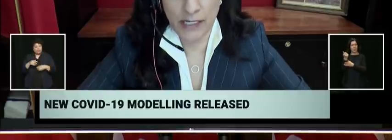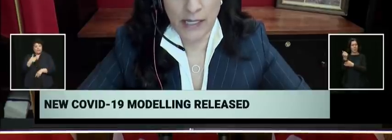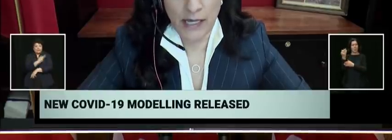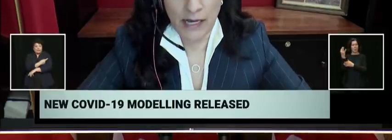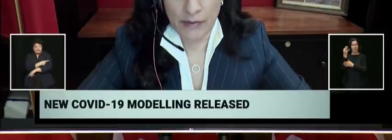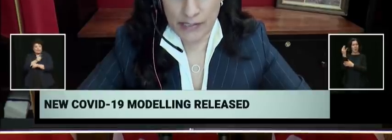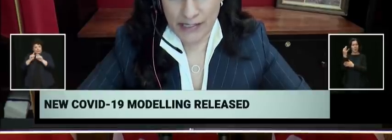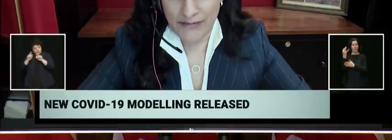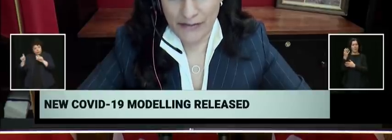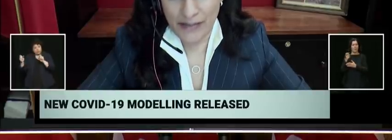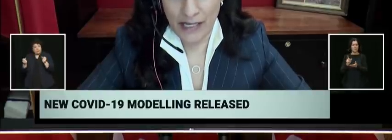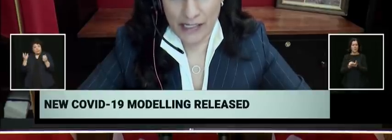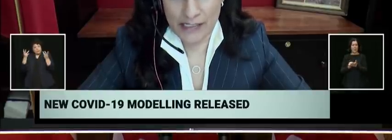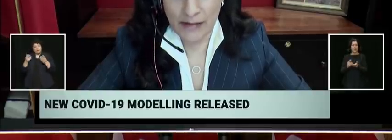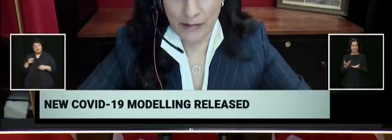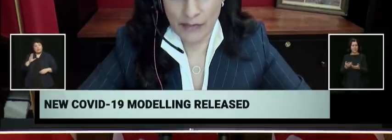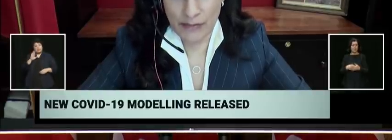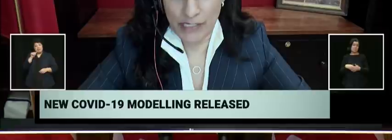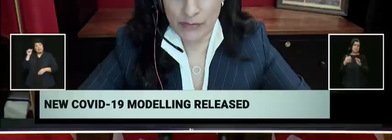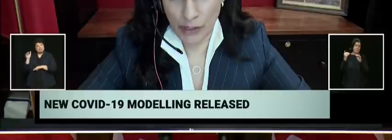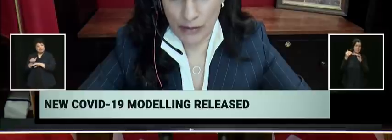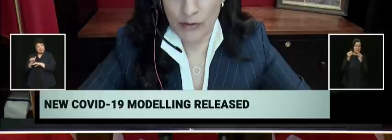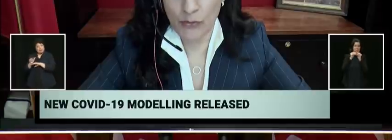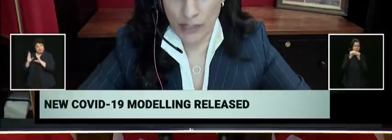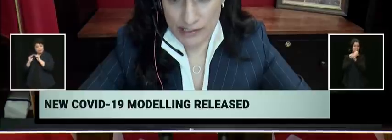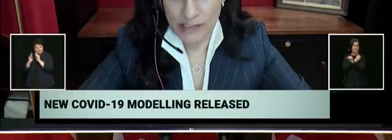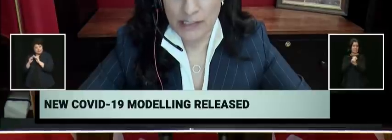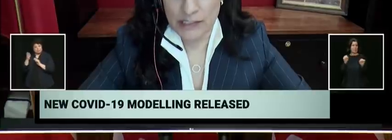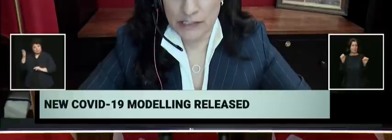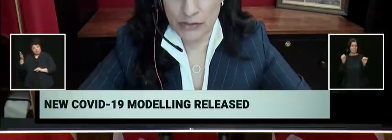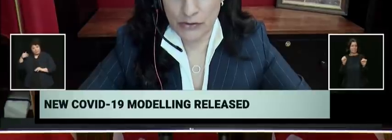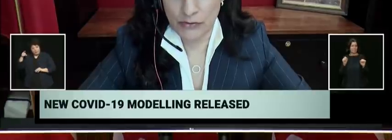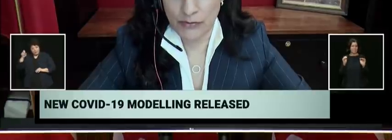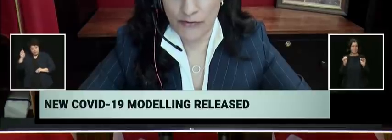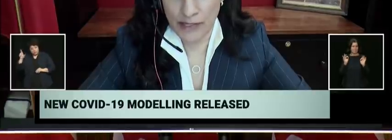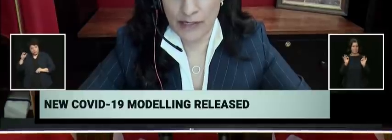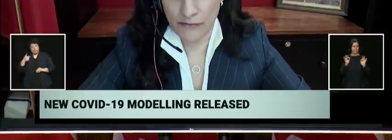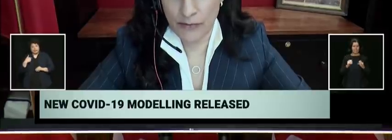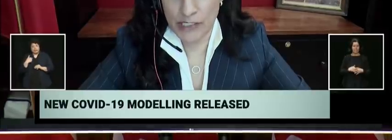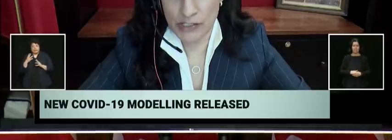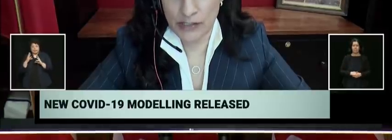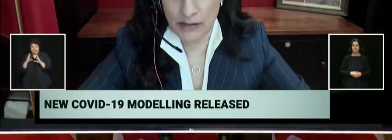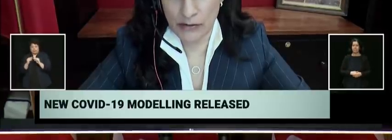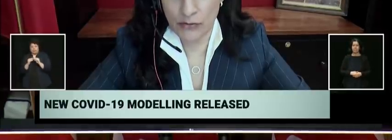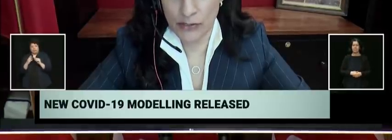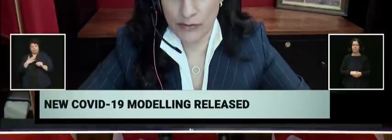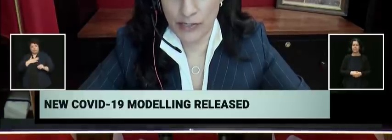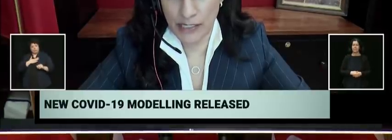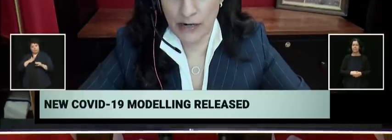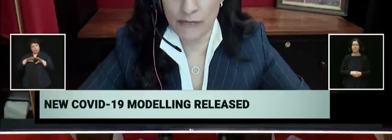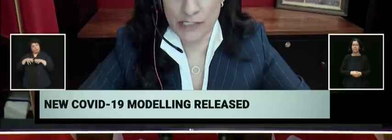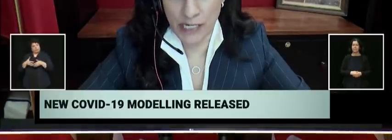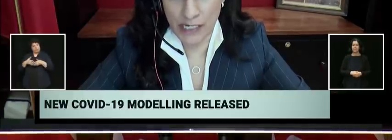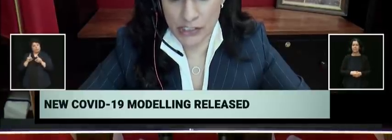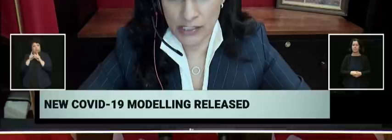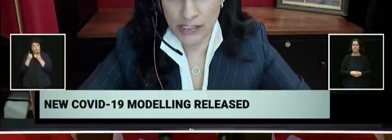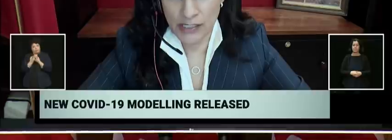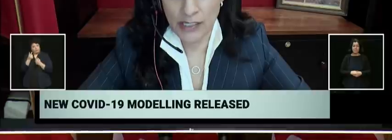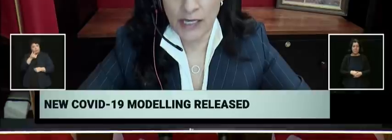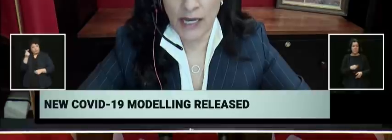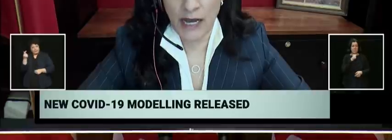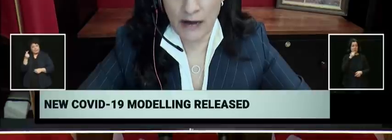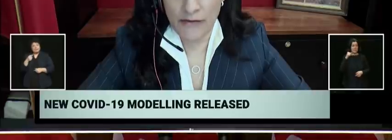Pfizer, I believe, and me and my department was to provide the information that there would be a